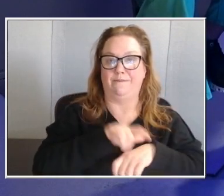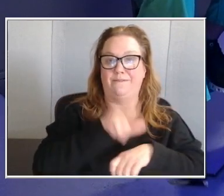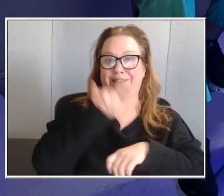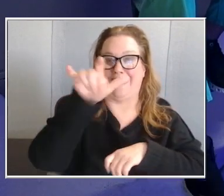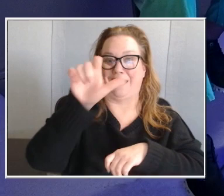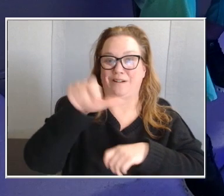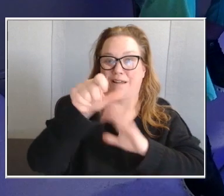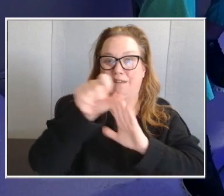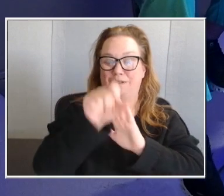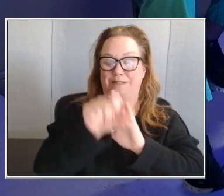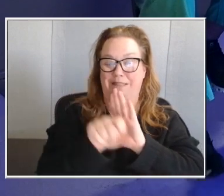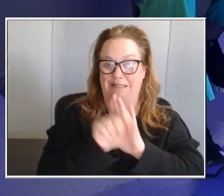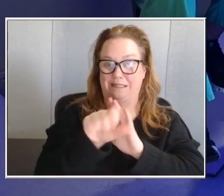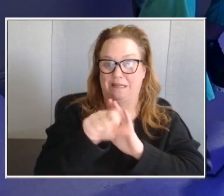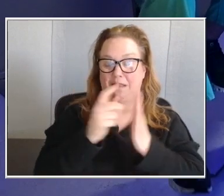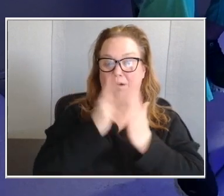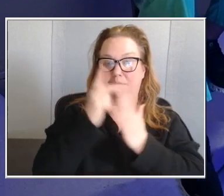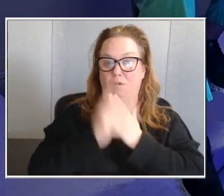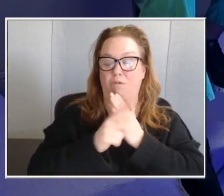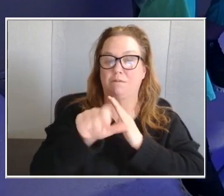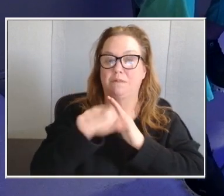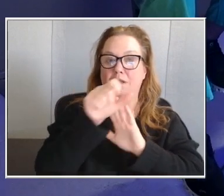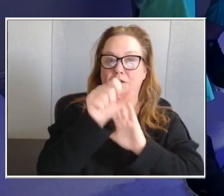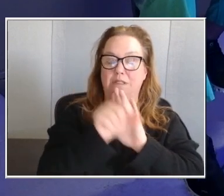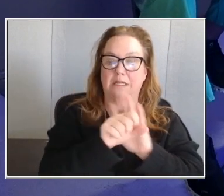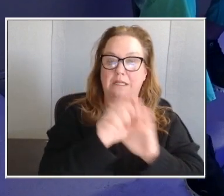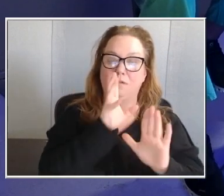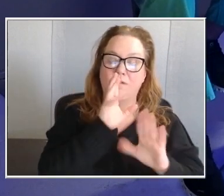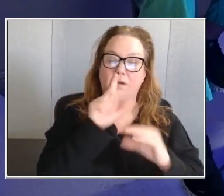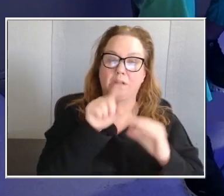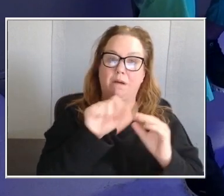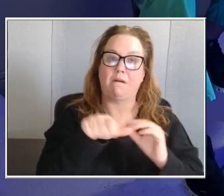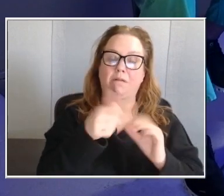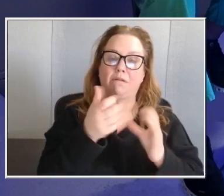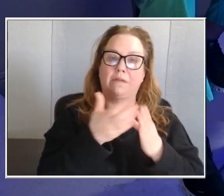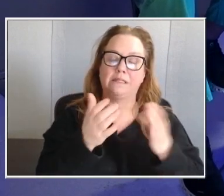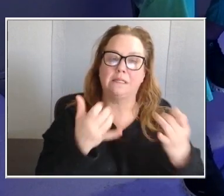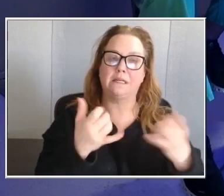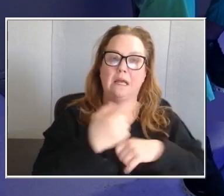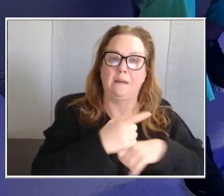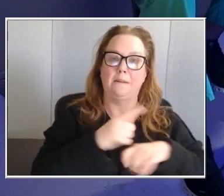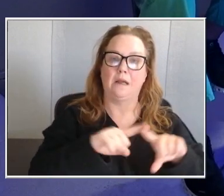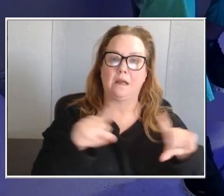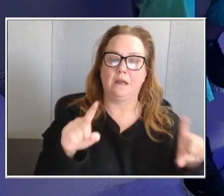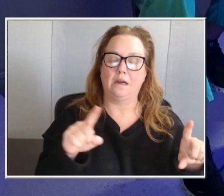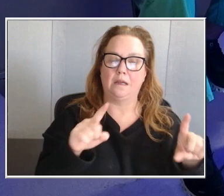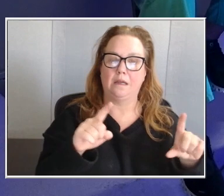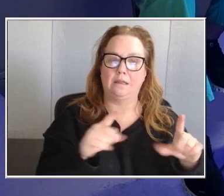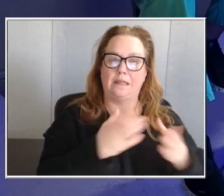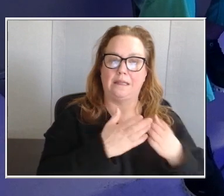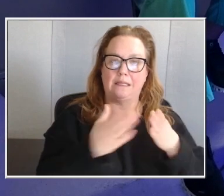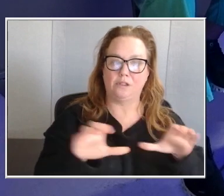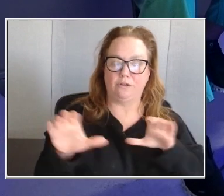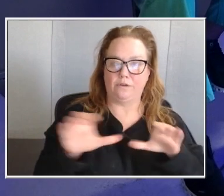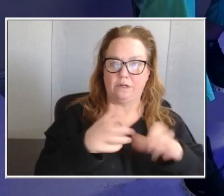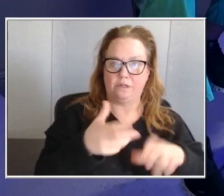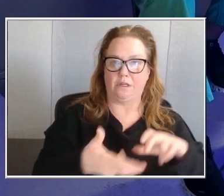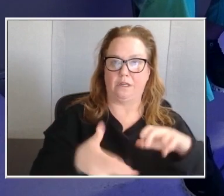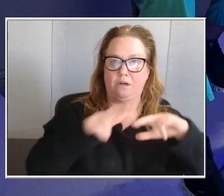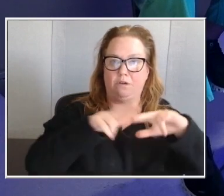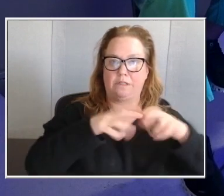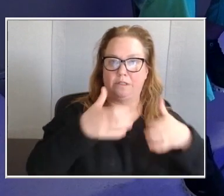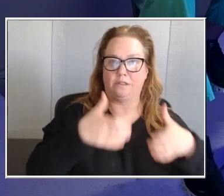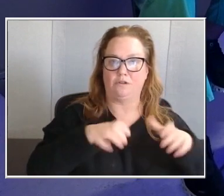programs and other patients. We've talked a little bit about today, but what are some of the extraordinary efforts you've taken to increase the chances that